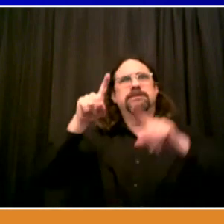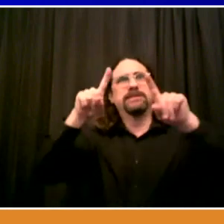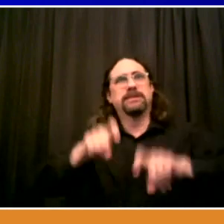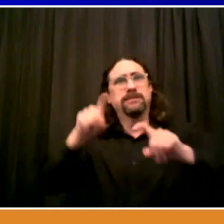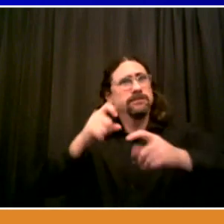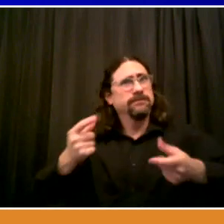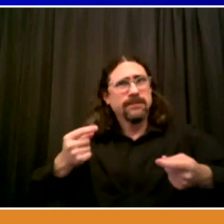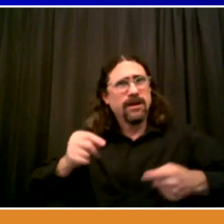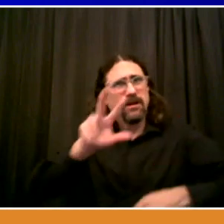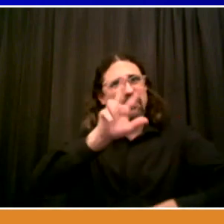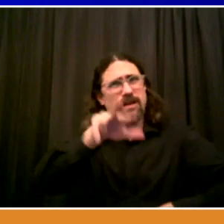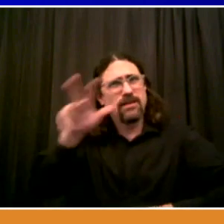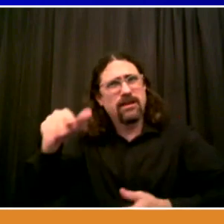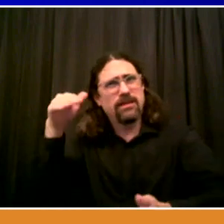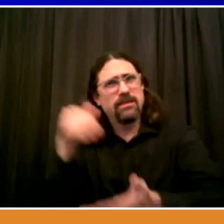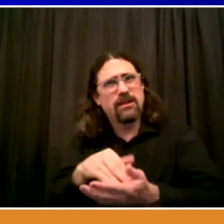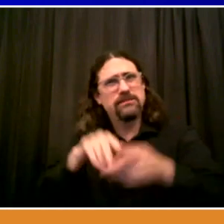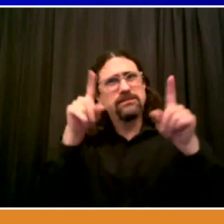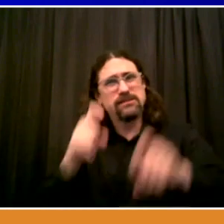up to at least 50,000 a day.